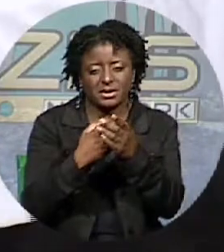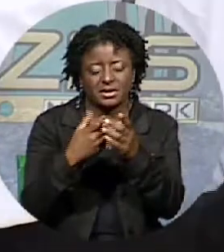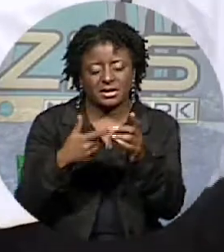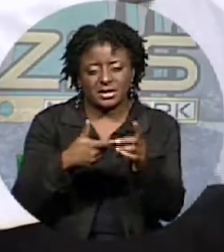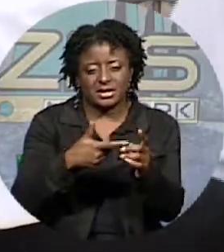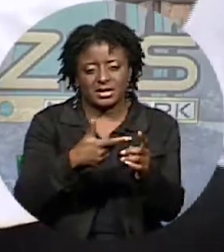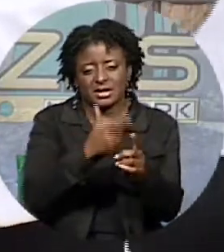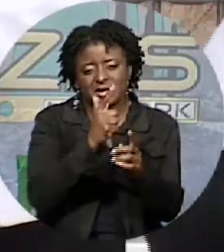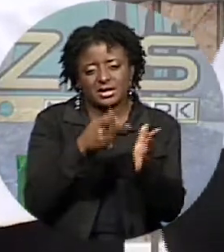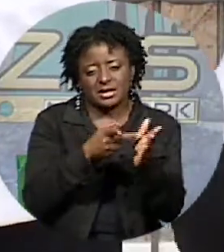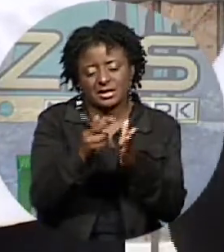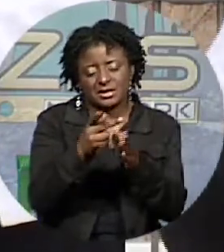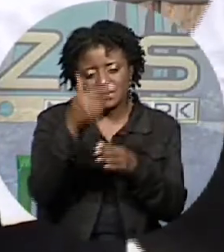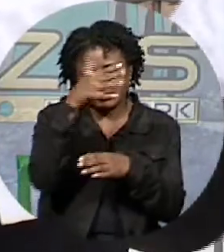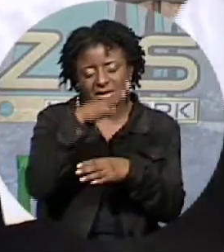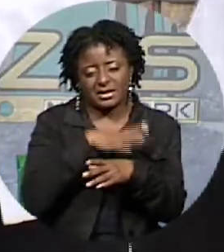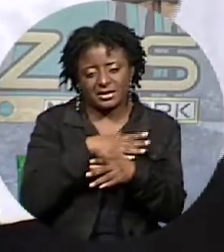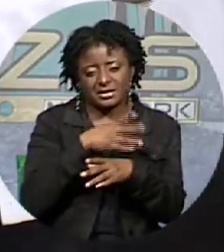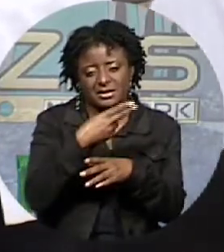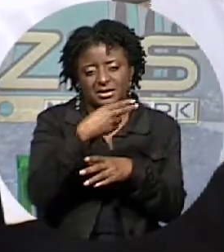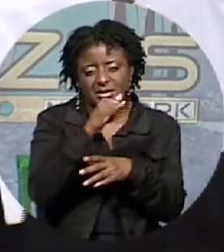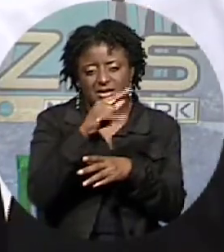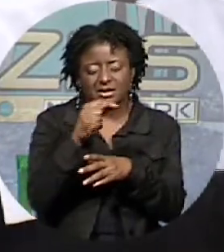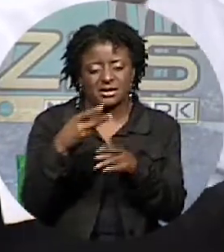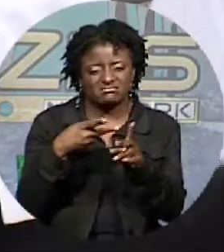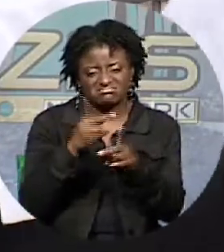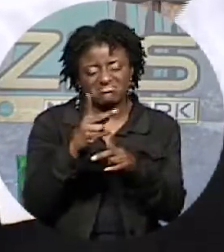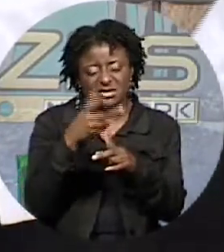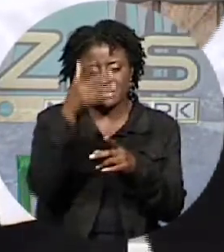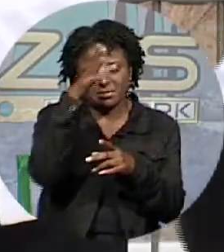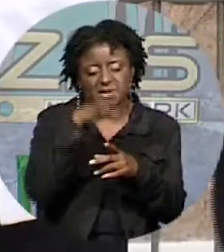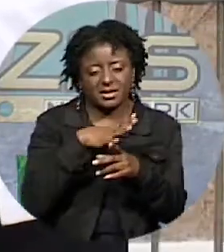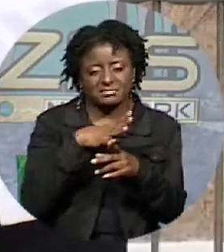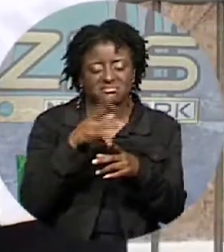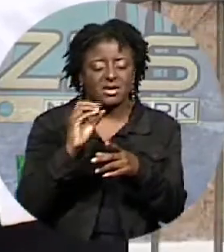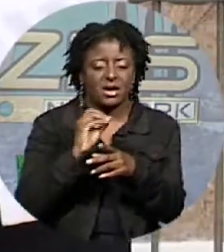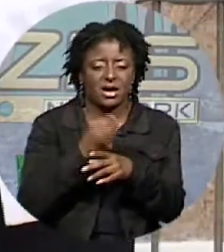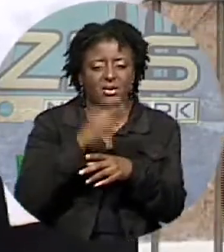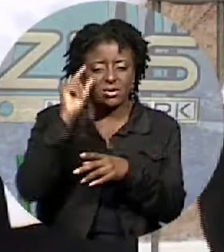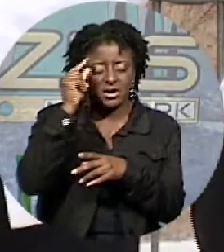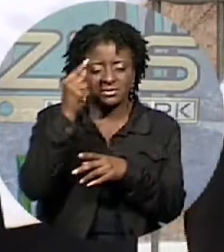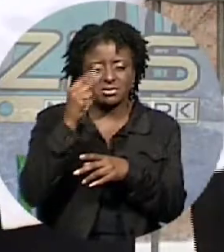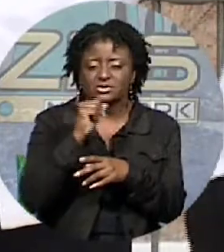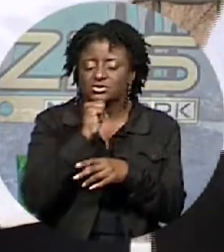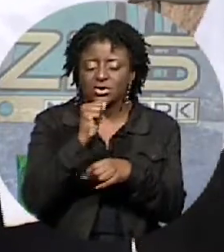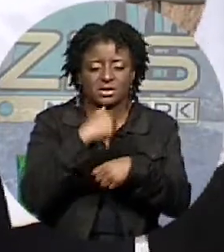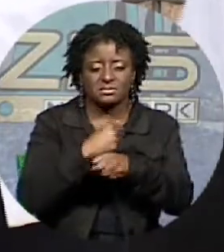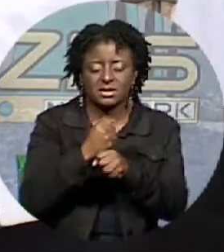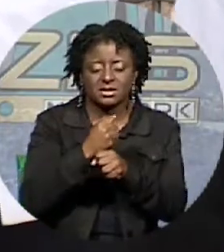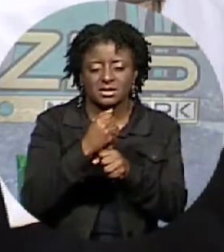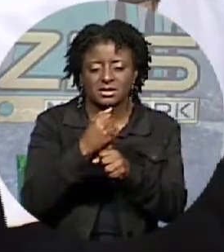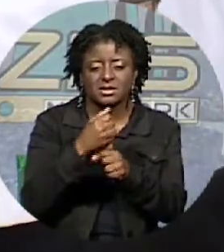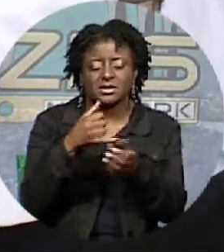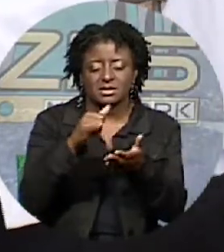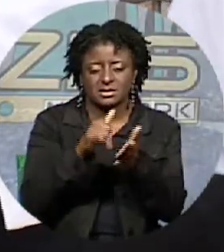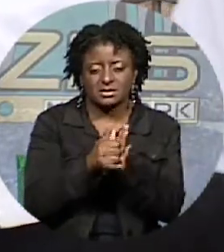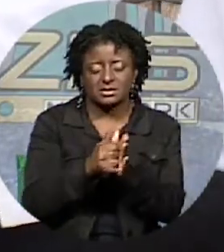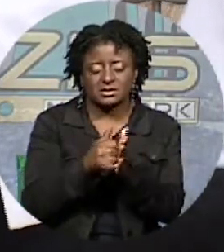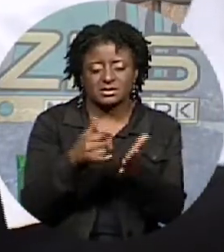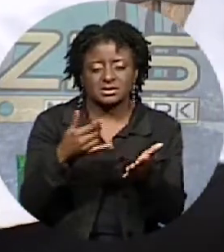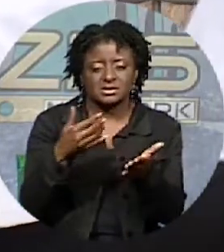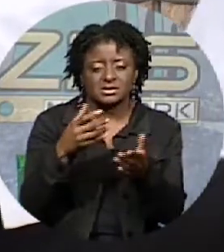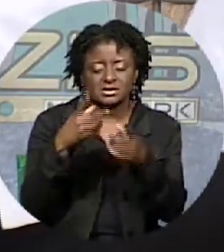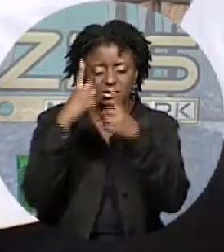these decisions. But we as a people can stand up if we do one thing that the rest of the Caribbean didn't do.